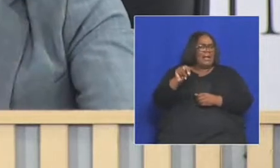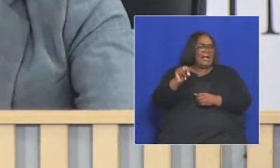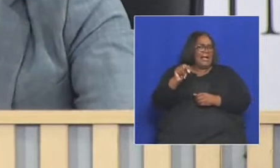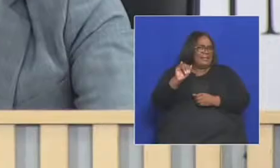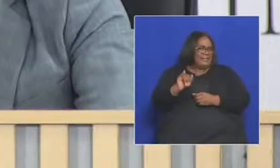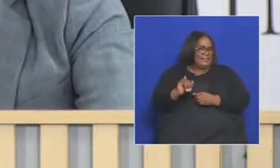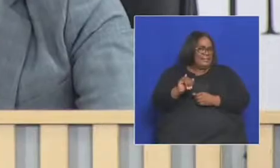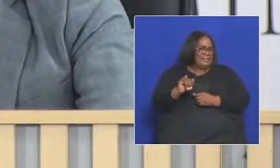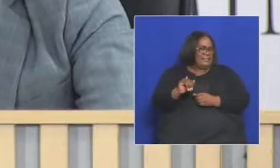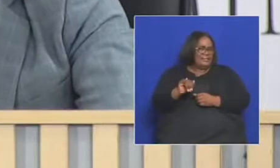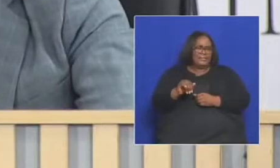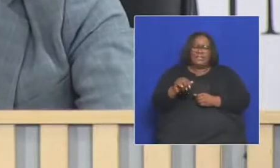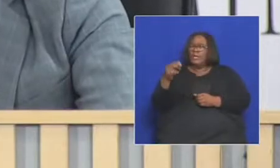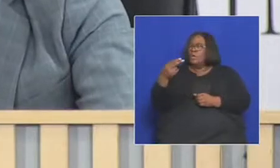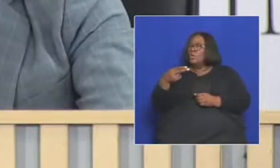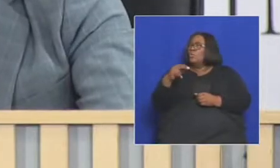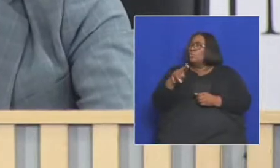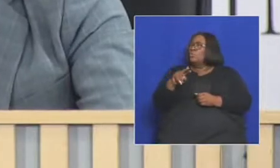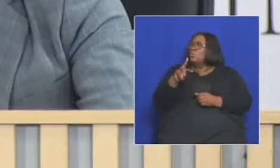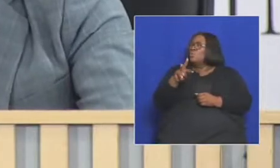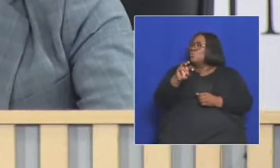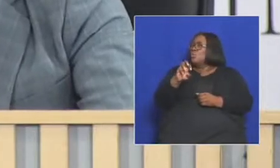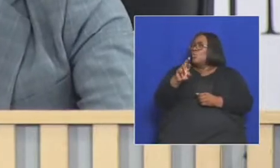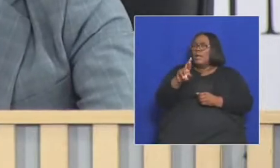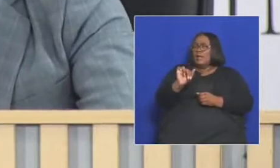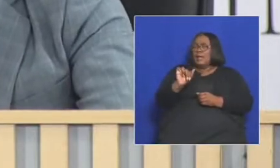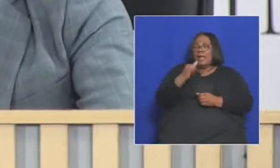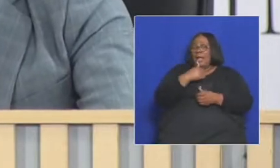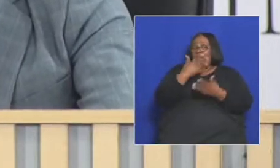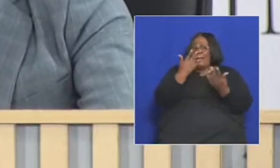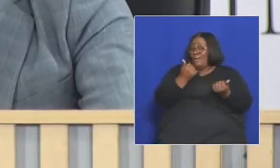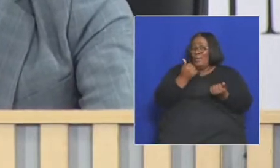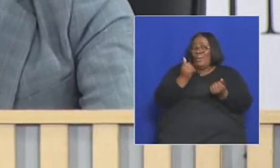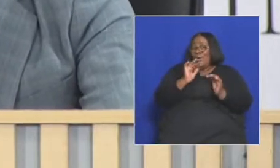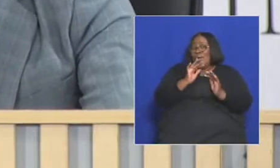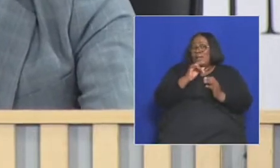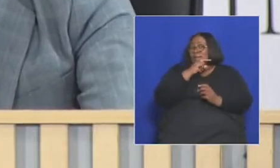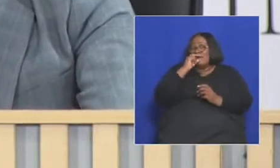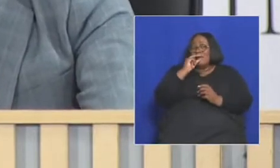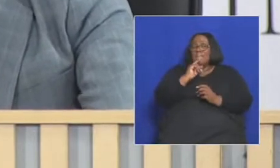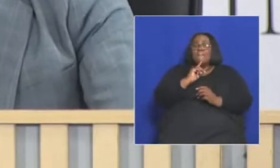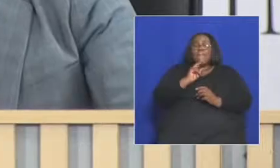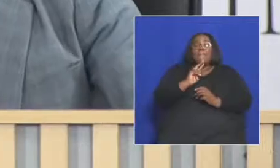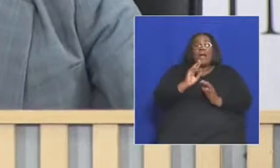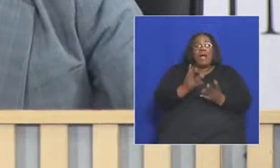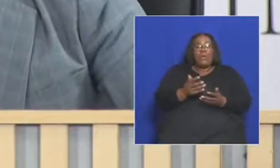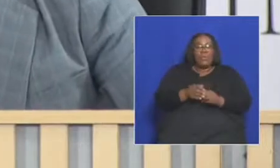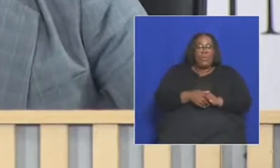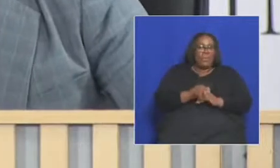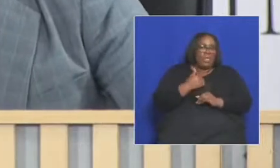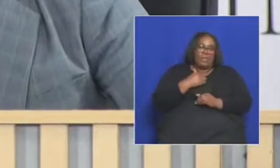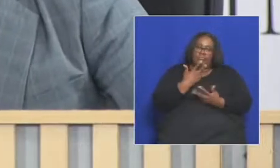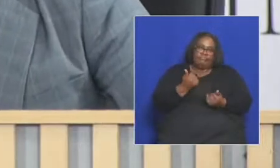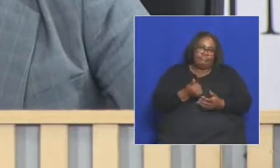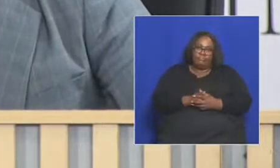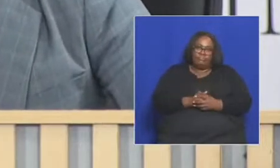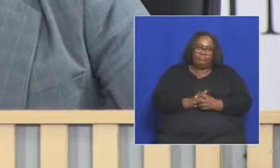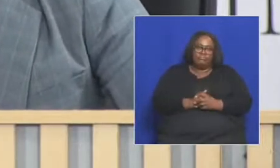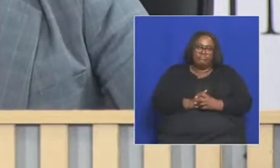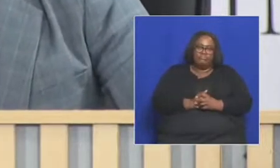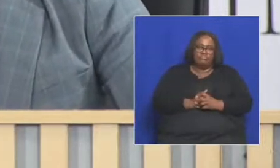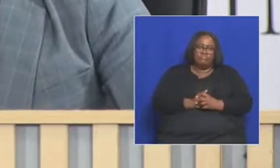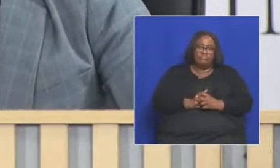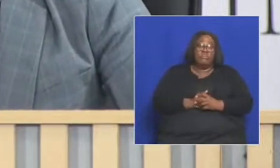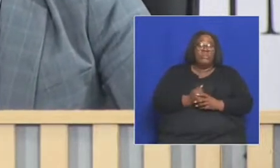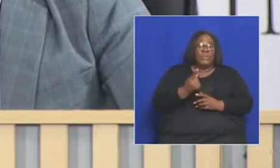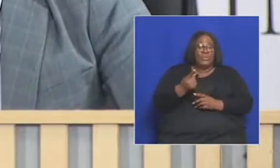Huawera. I don't know how to pronounce that name. Huawera or something. Pagani Huawera. You are a sports fan enthusiast.